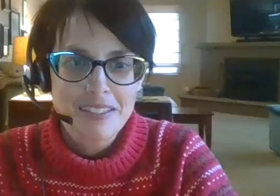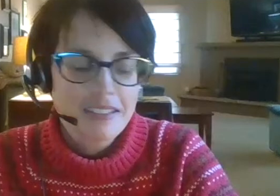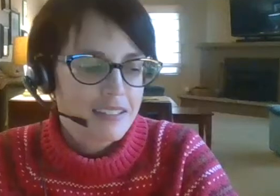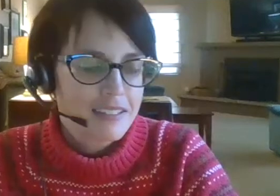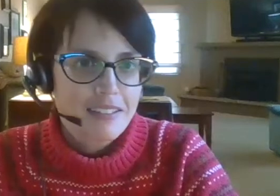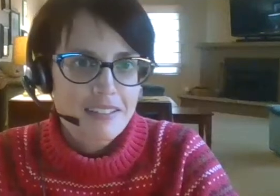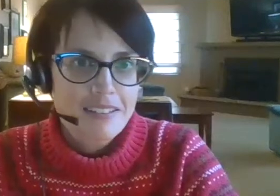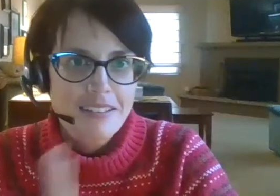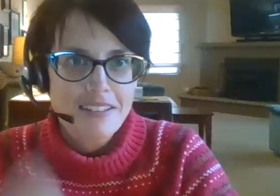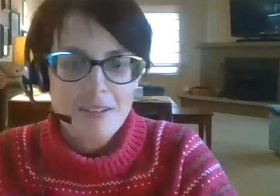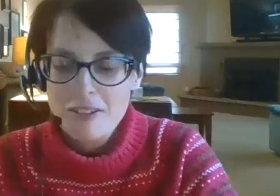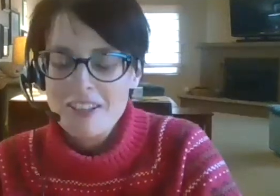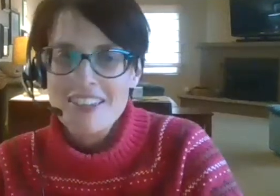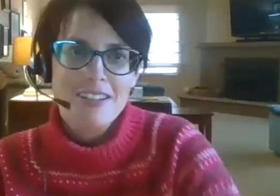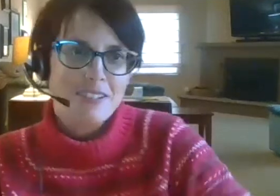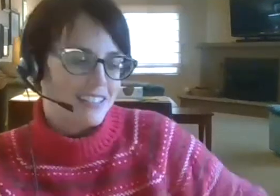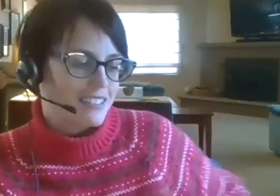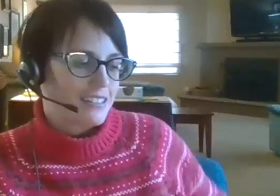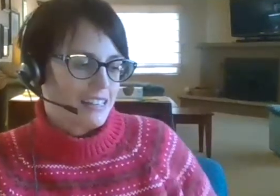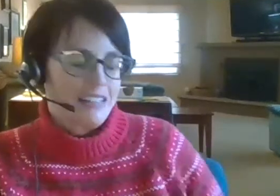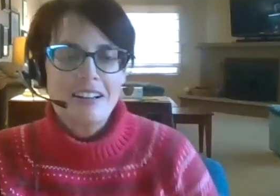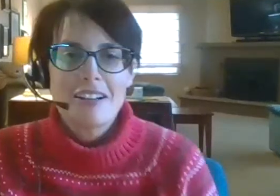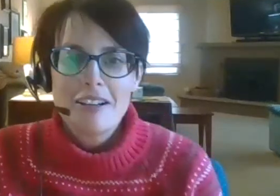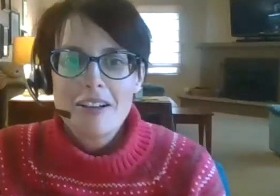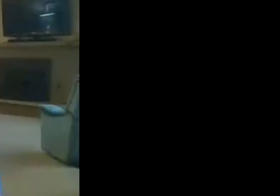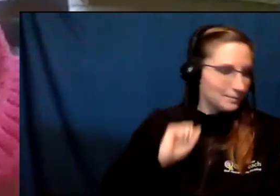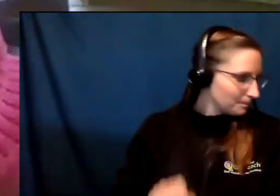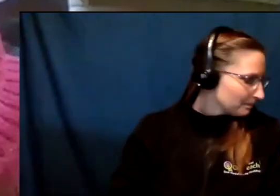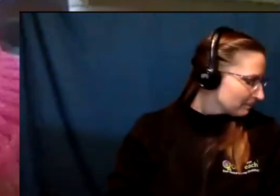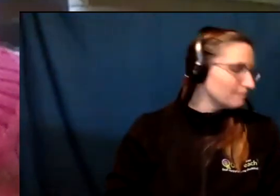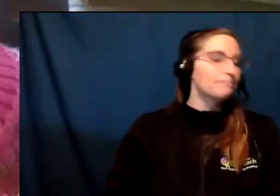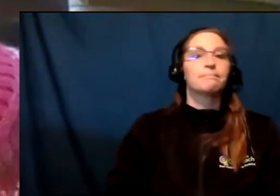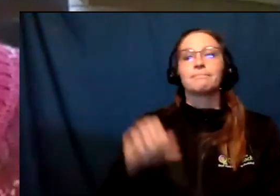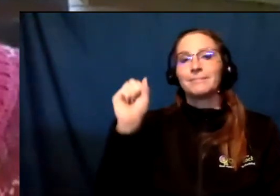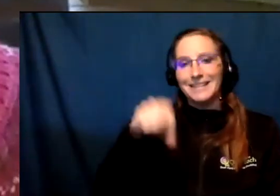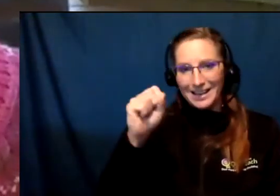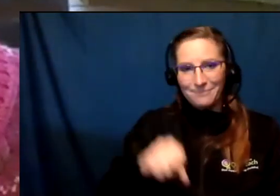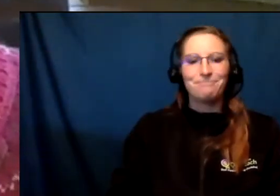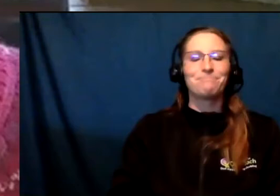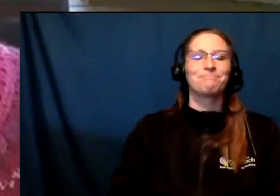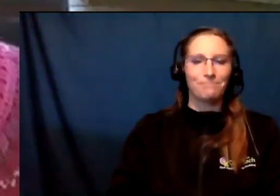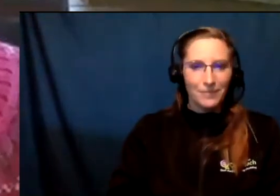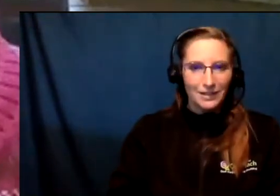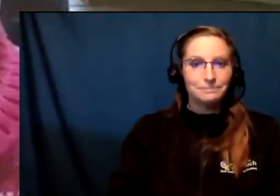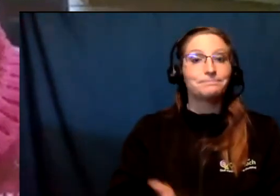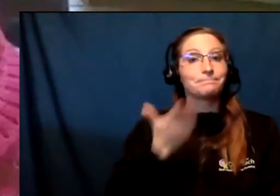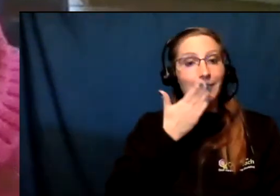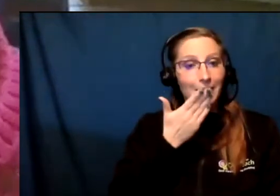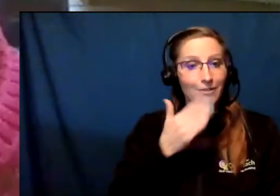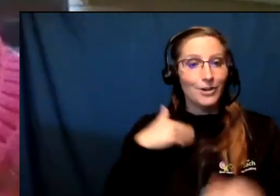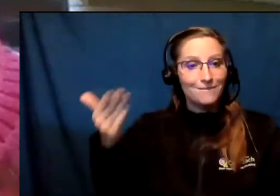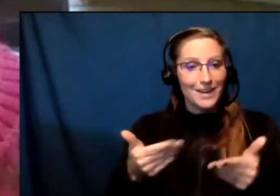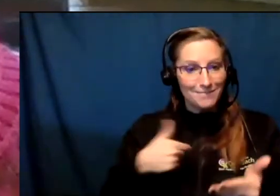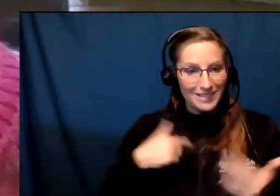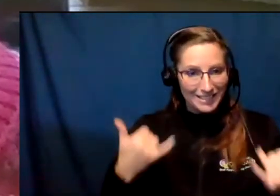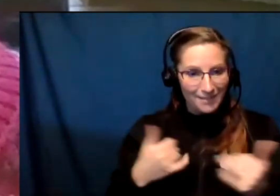now. Sounds good. Thank you, Stacy. Yes, thank you for inviting me to speak today, and I